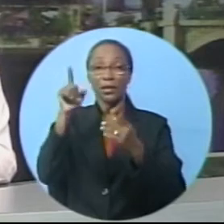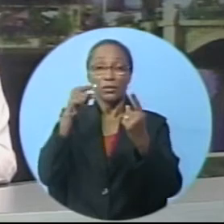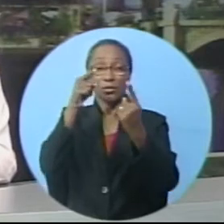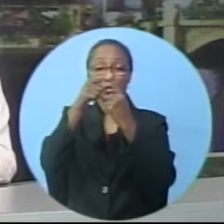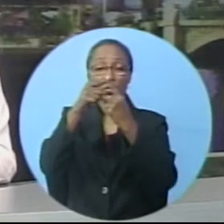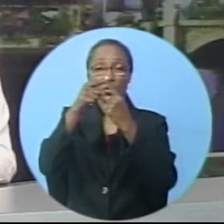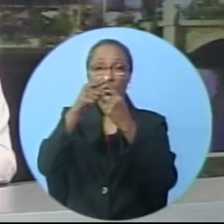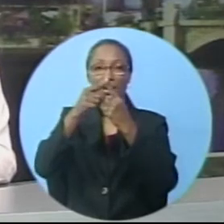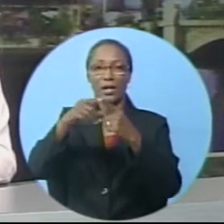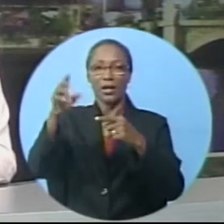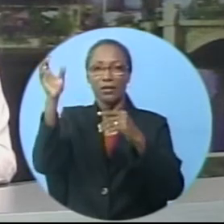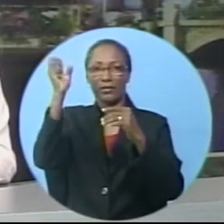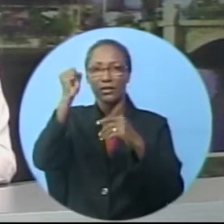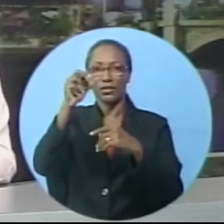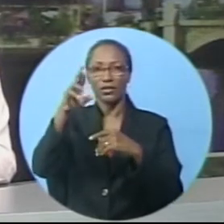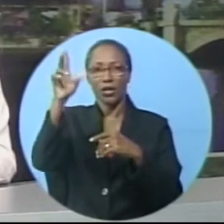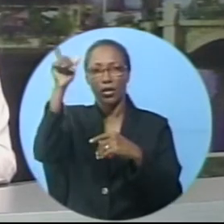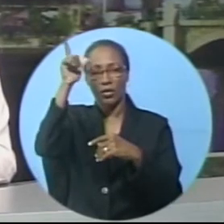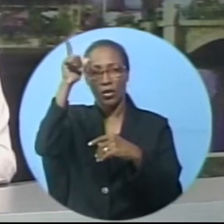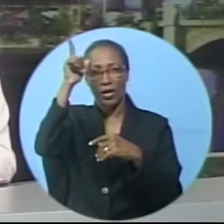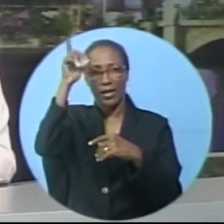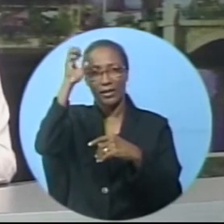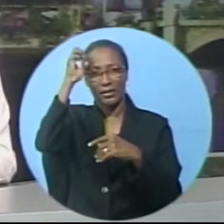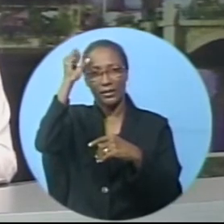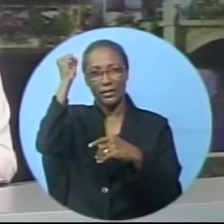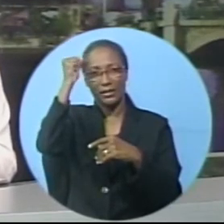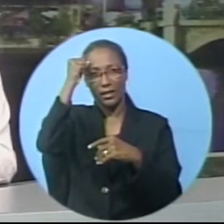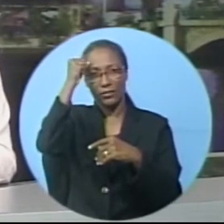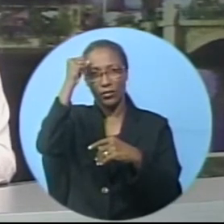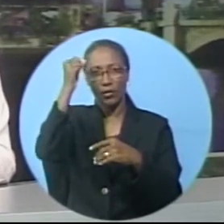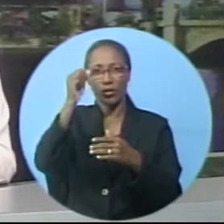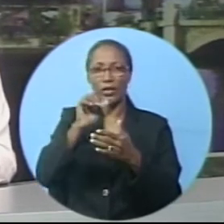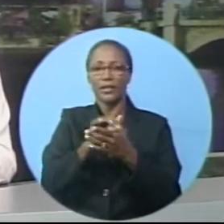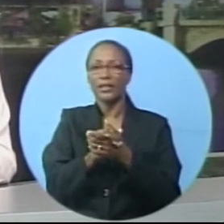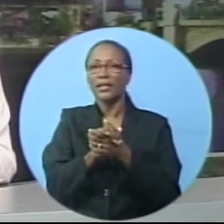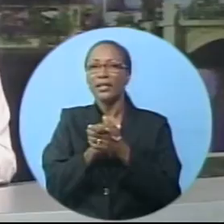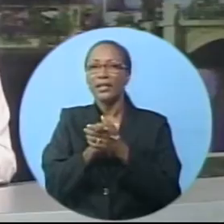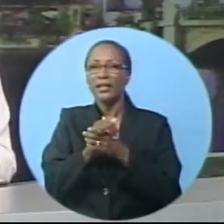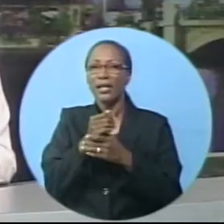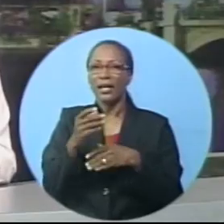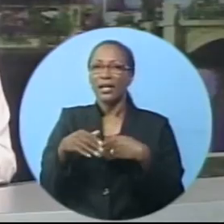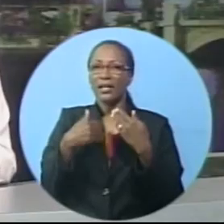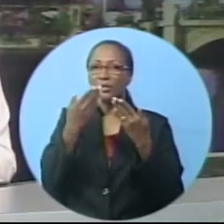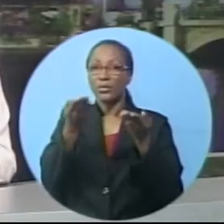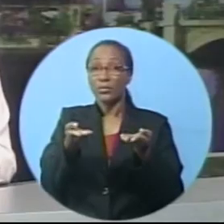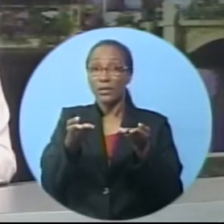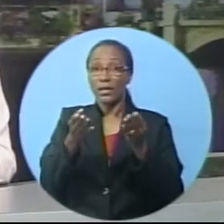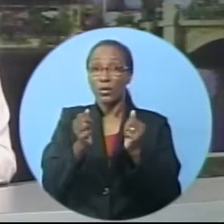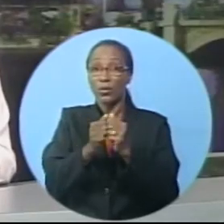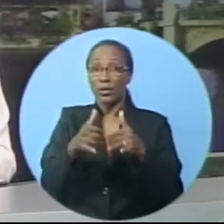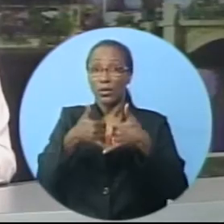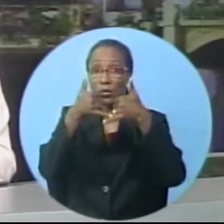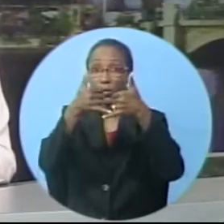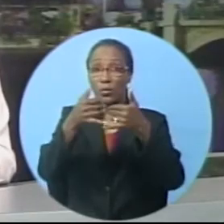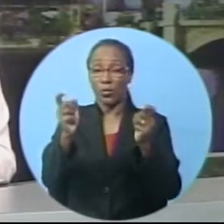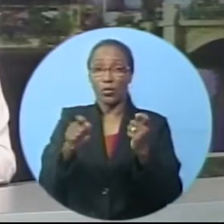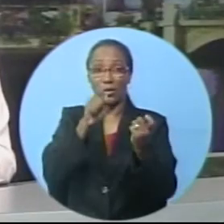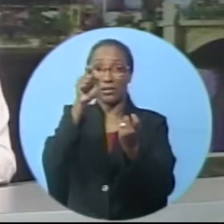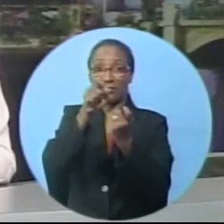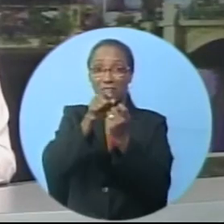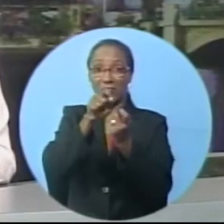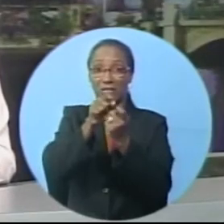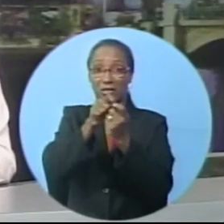made the revelation at the Caribbean Fine Art Fair. It came after he was presented with an award of excellence for his